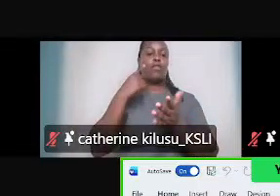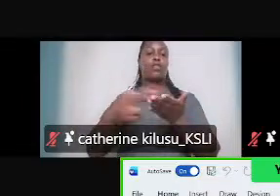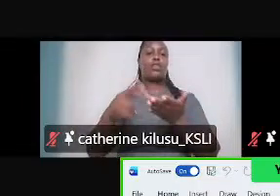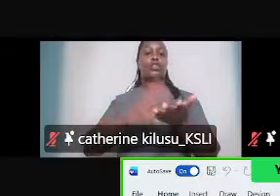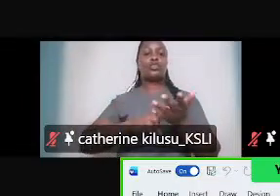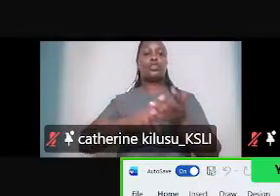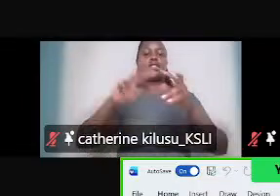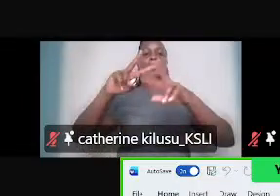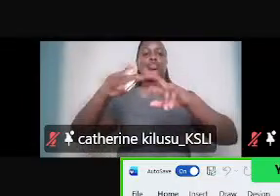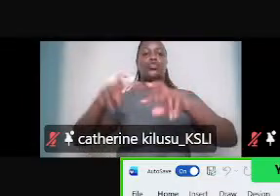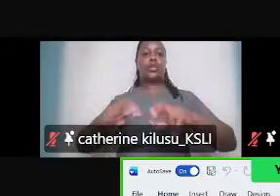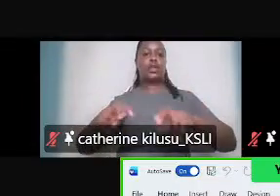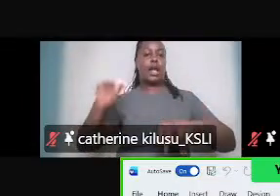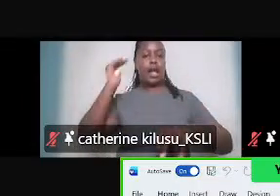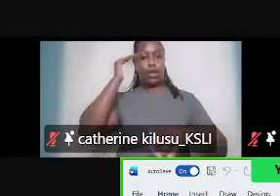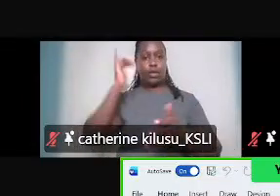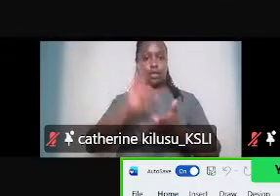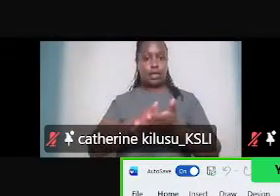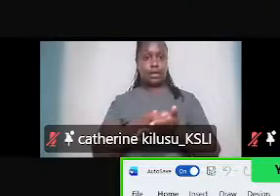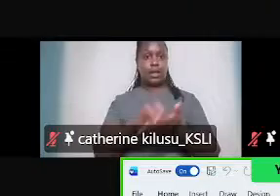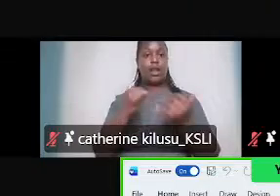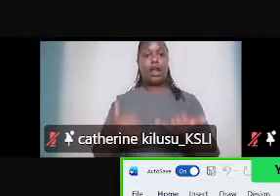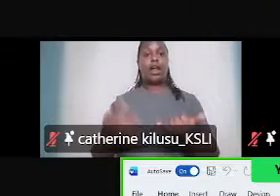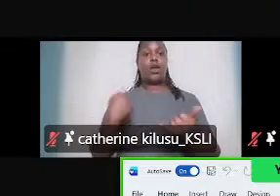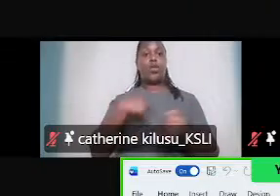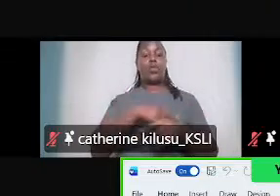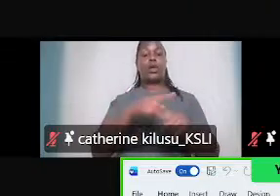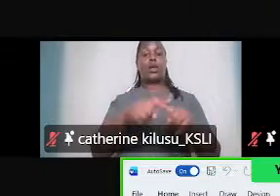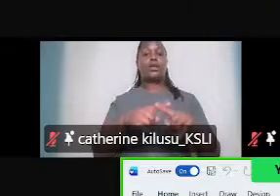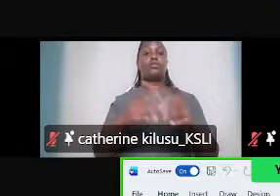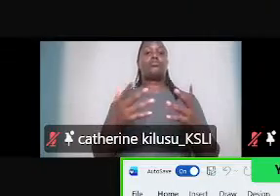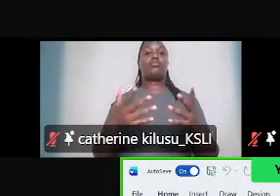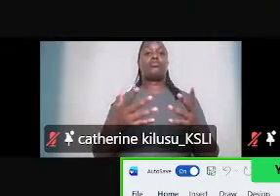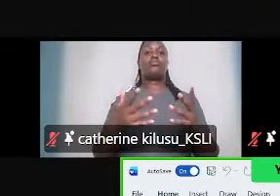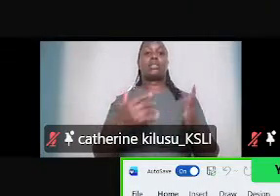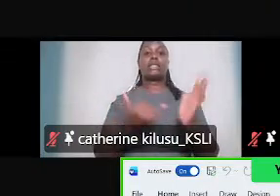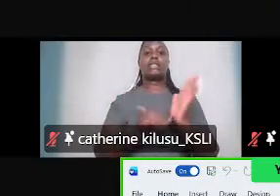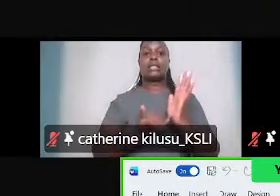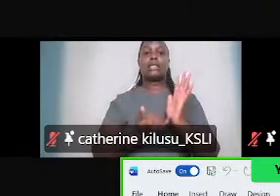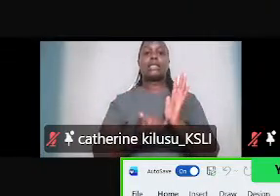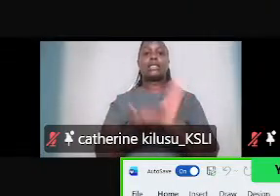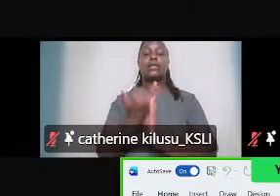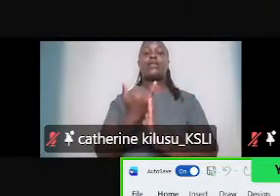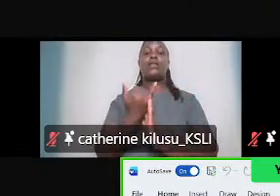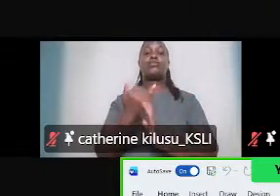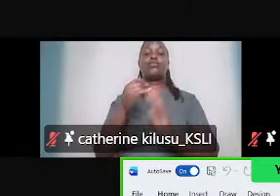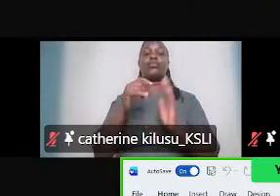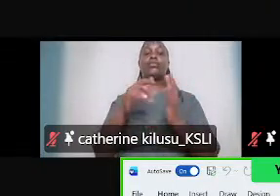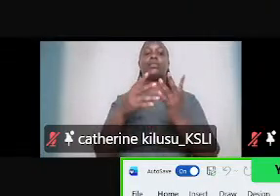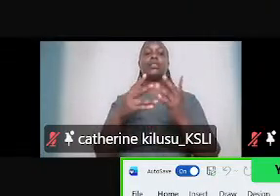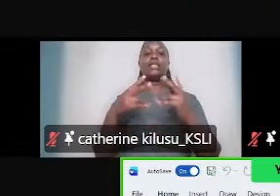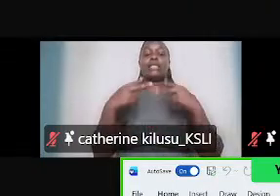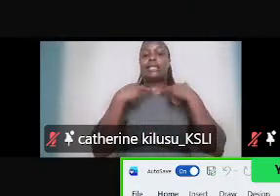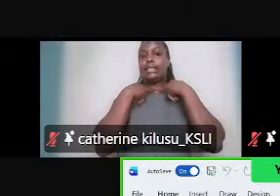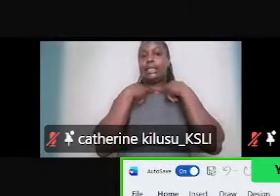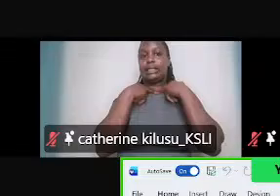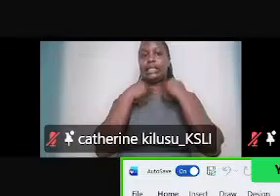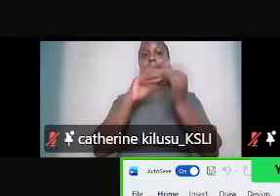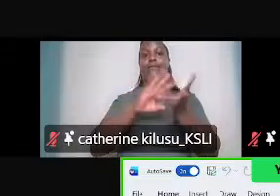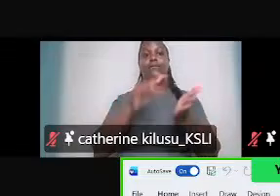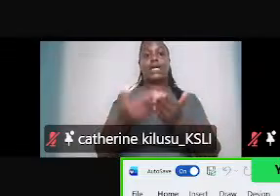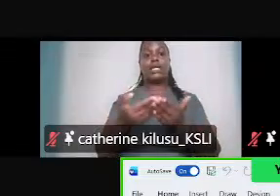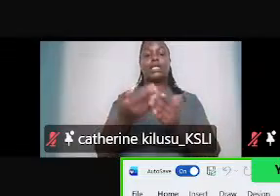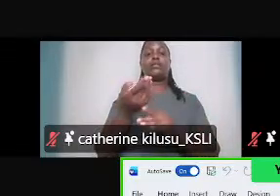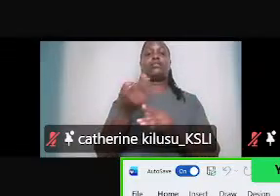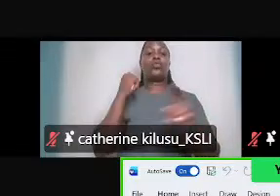we are in a time of increasingly restrictive funding towards gender equality initiatives, but